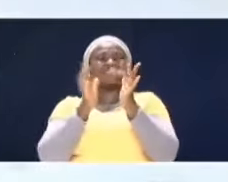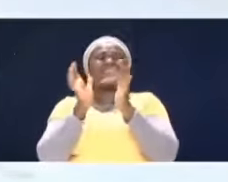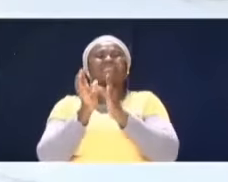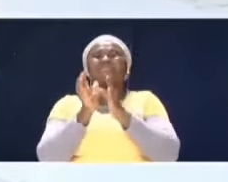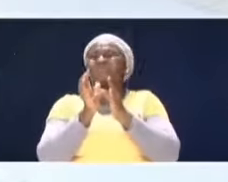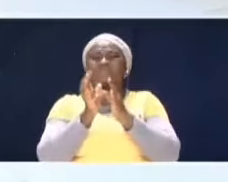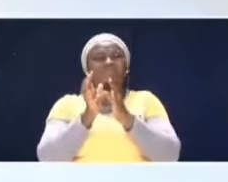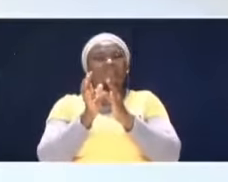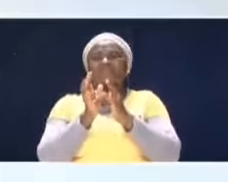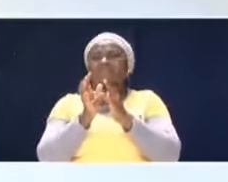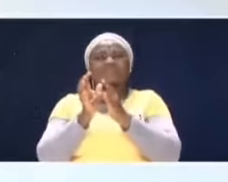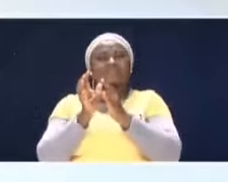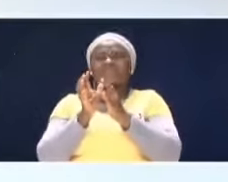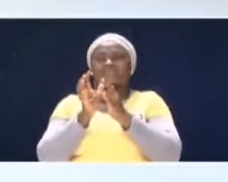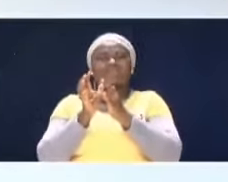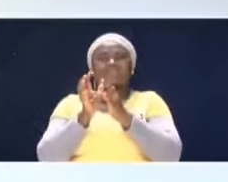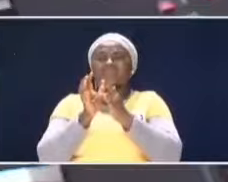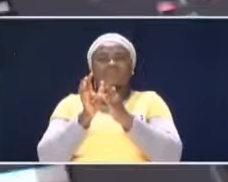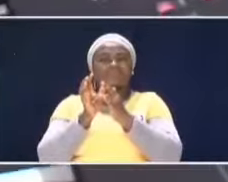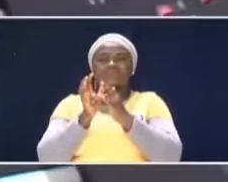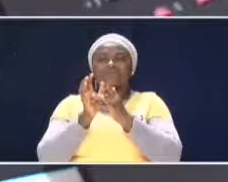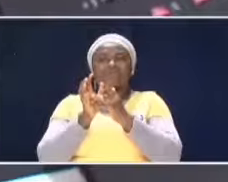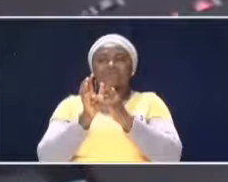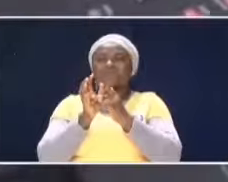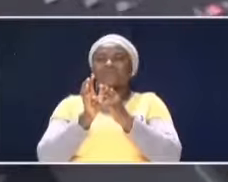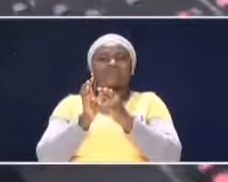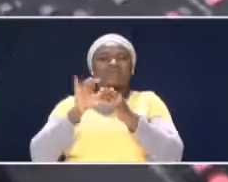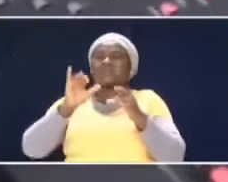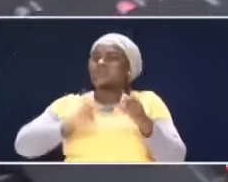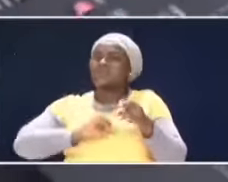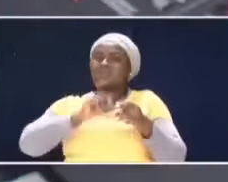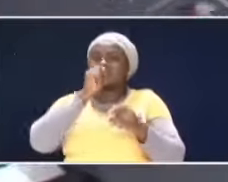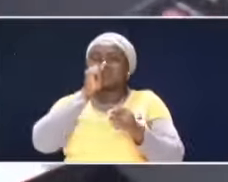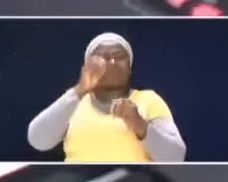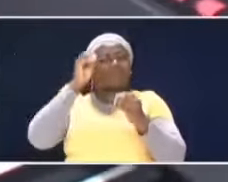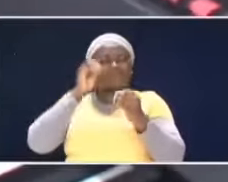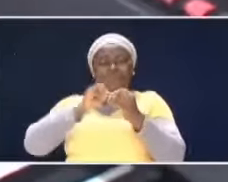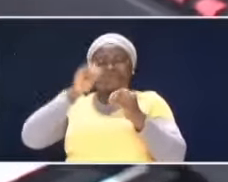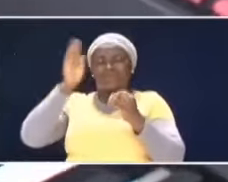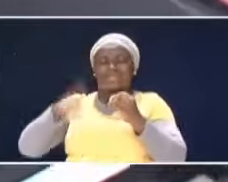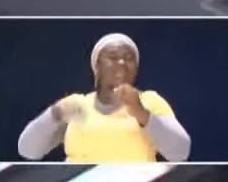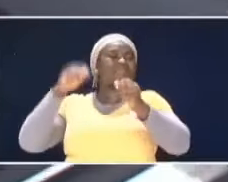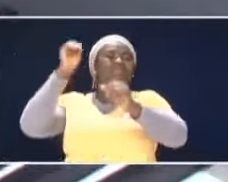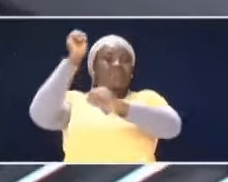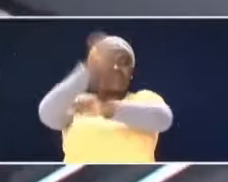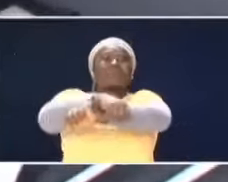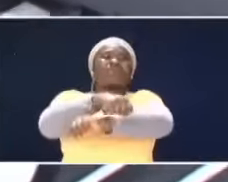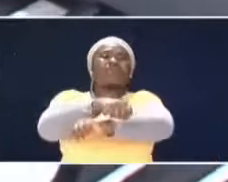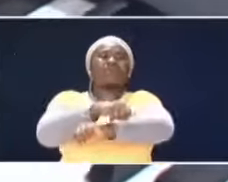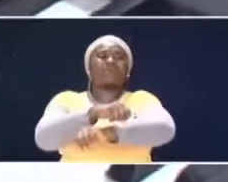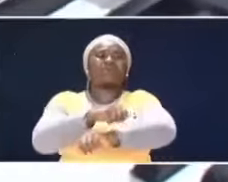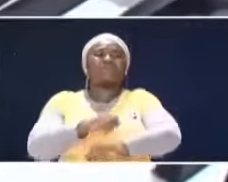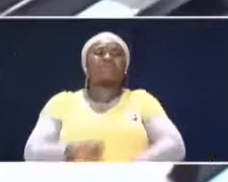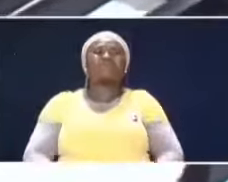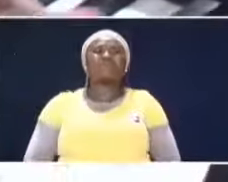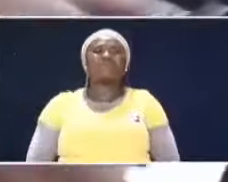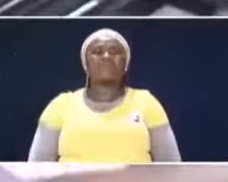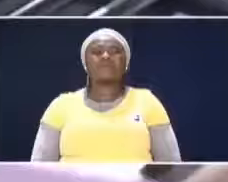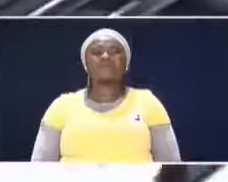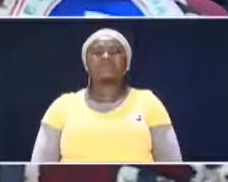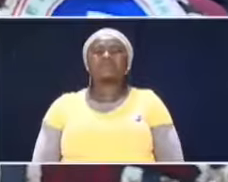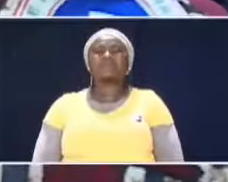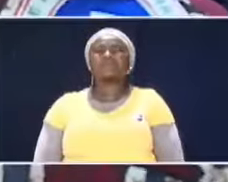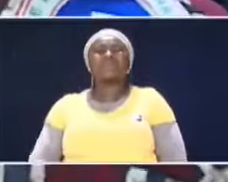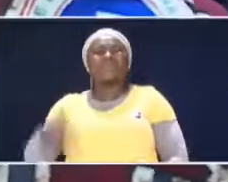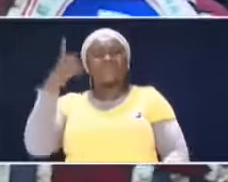arana na na na na na na na na ya emi ju wa segun lo for death